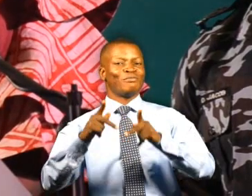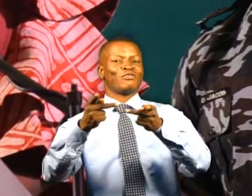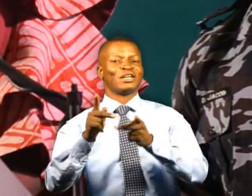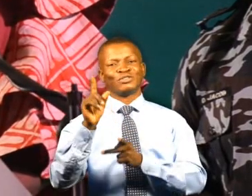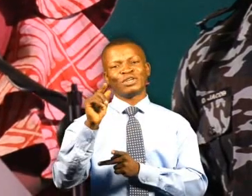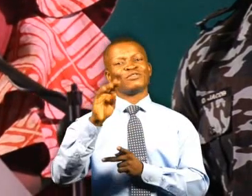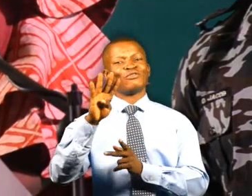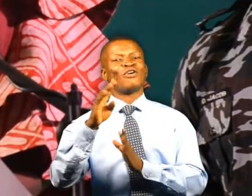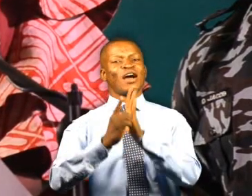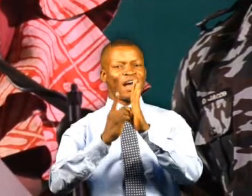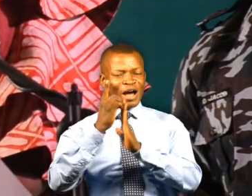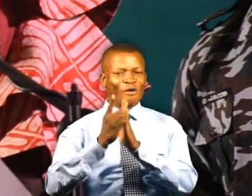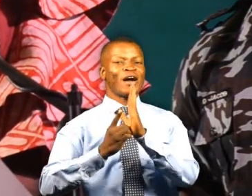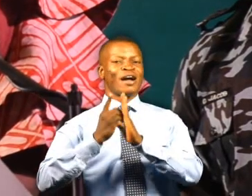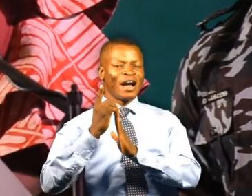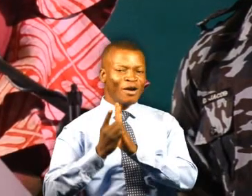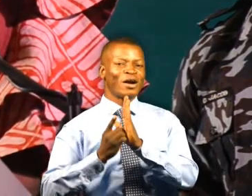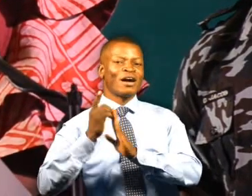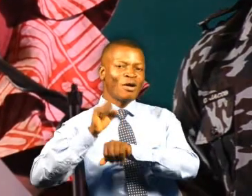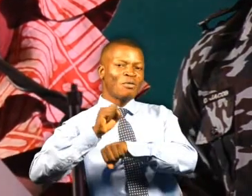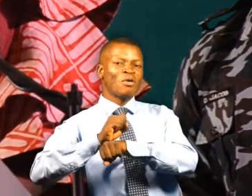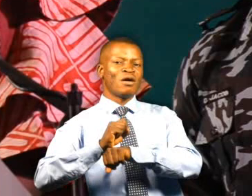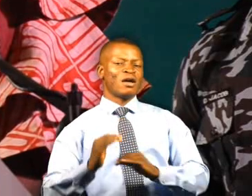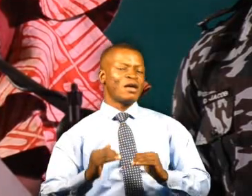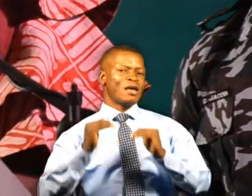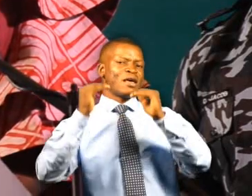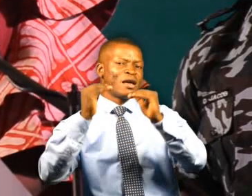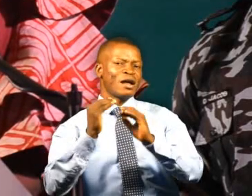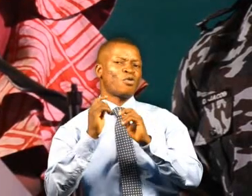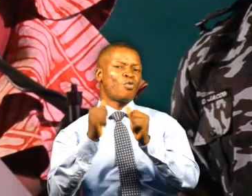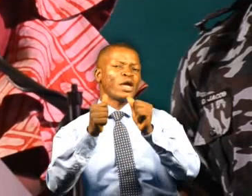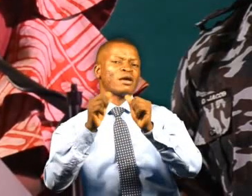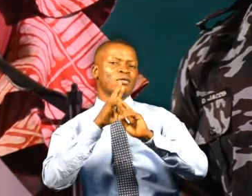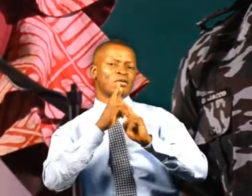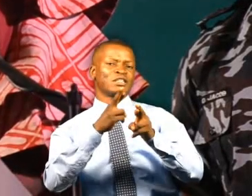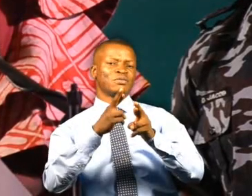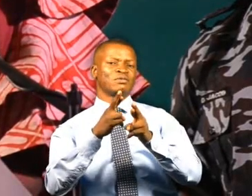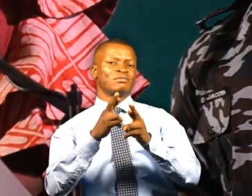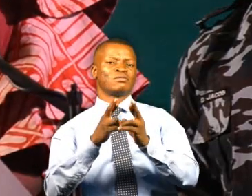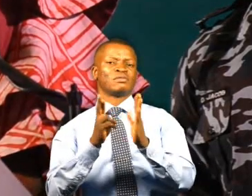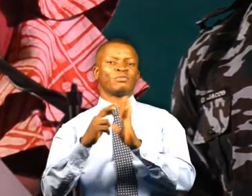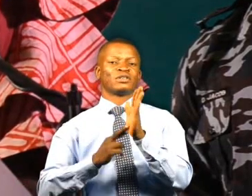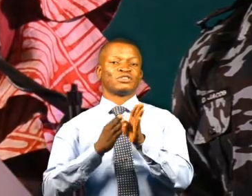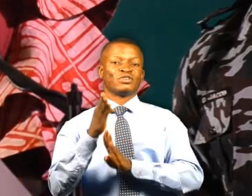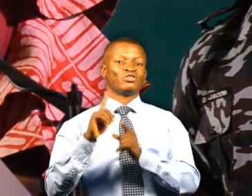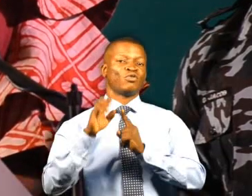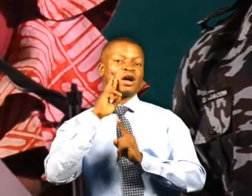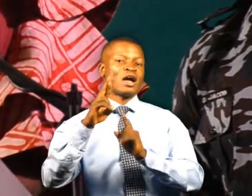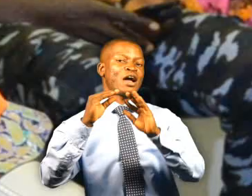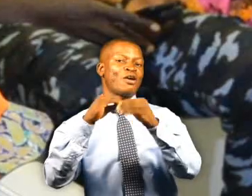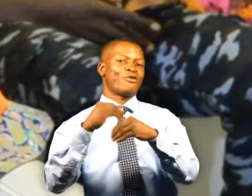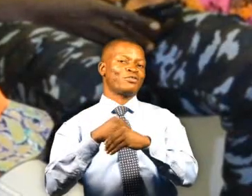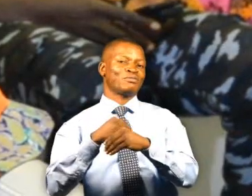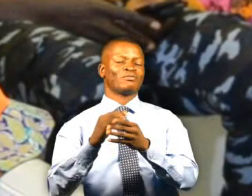by providing a 24-hour all-hands-on-deck approach and enhancing a rapid response division reporting directly to her